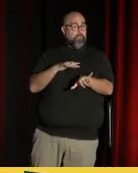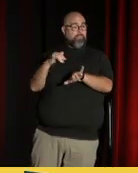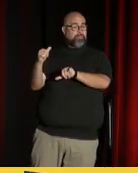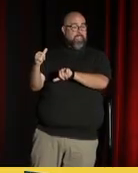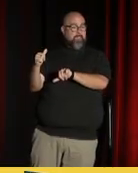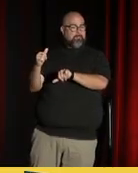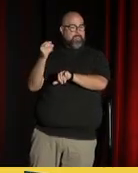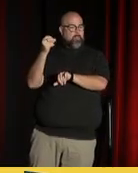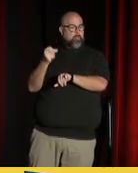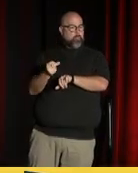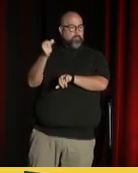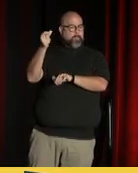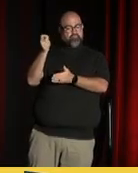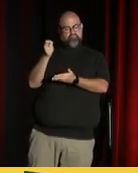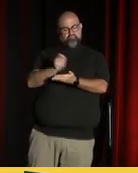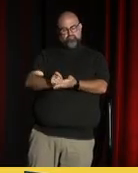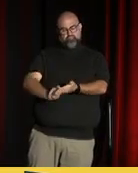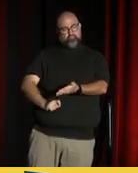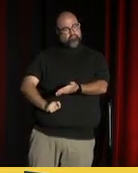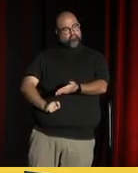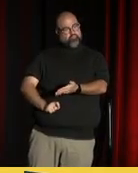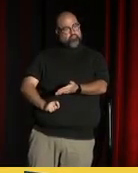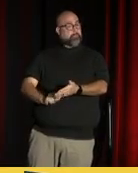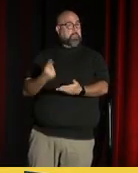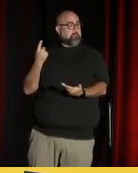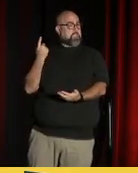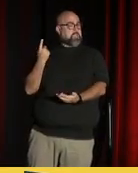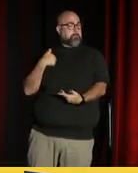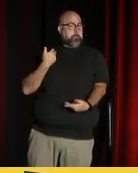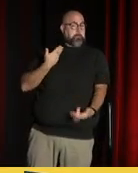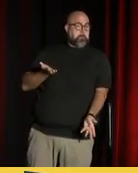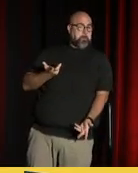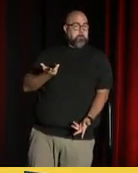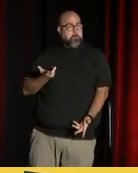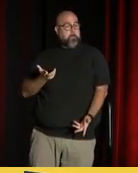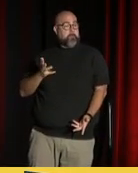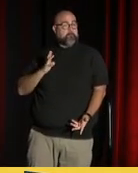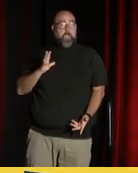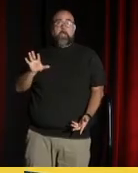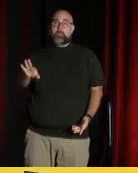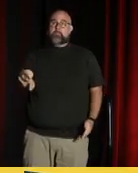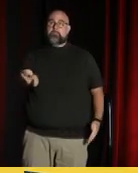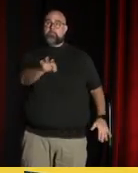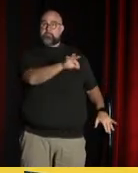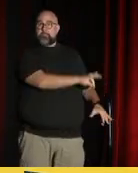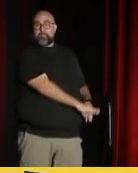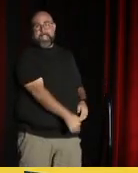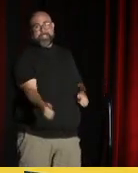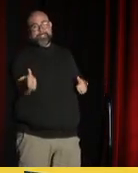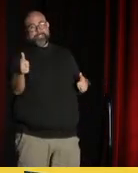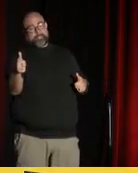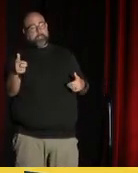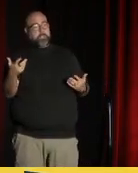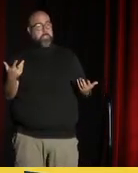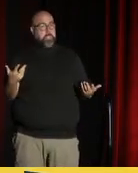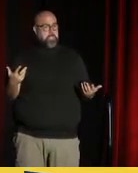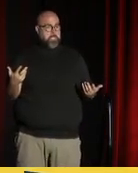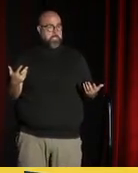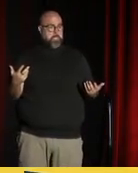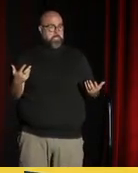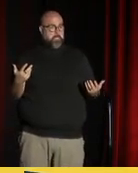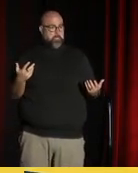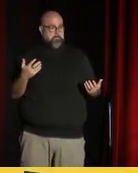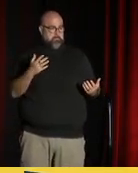room, he quickly scribbled something down on a piece of paper. I placed it with this little stick, and we didn't find any of it